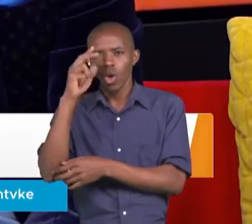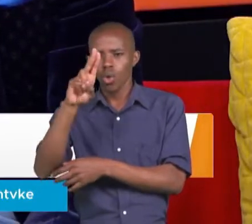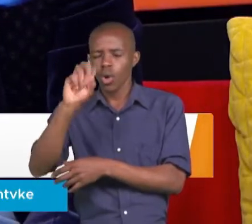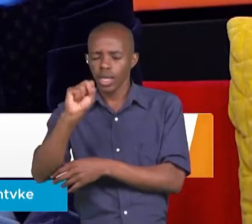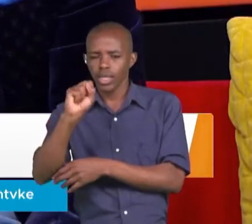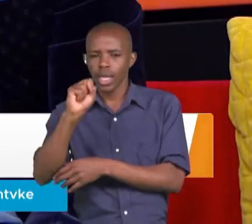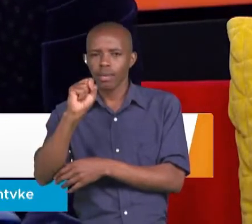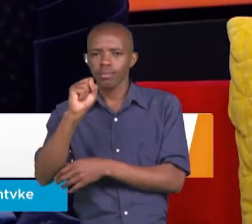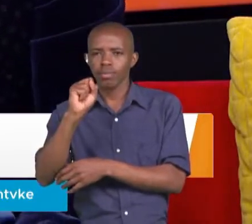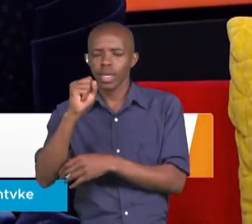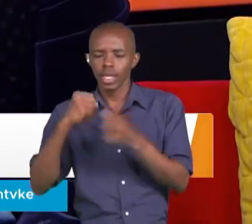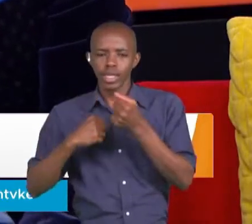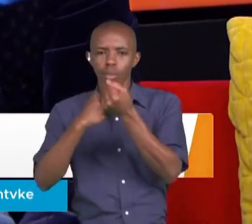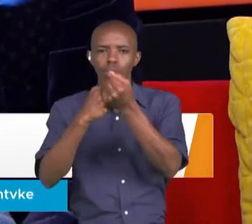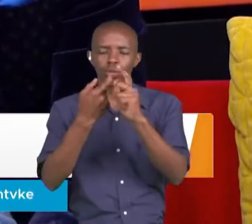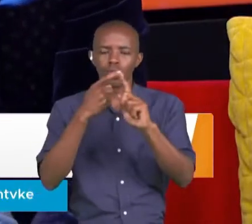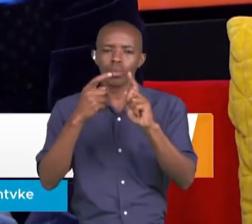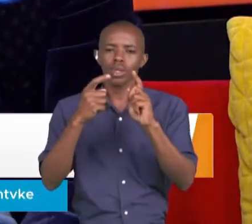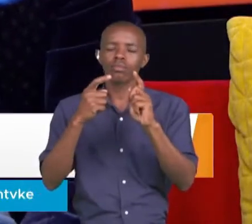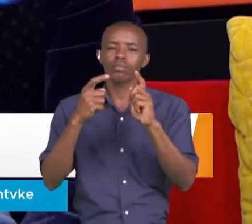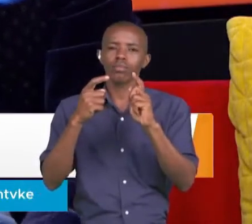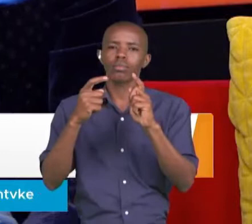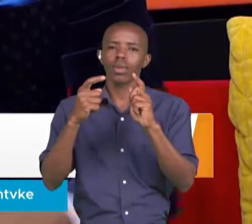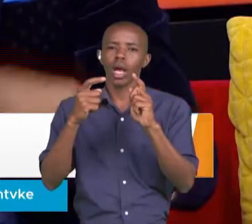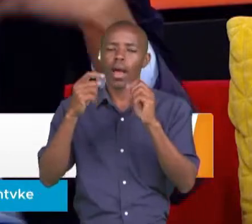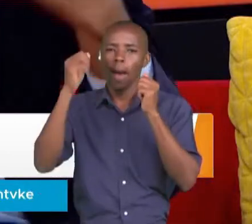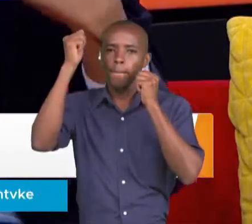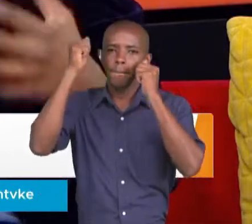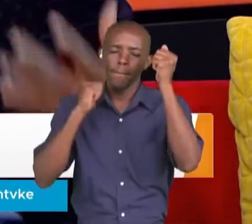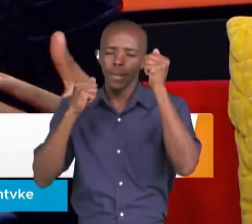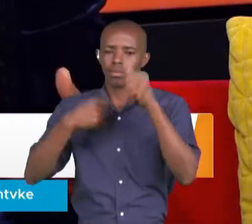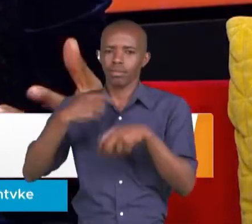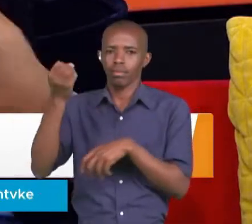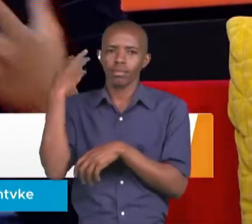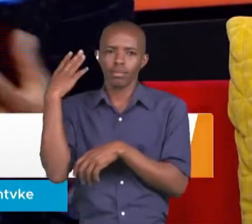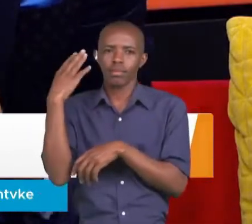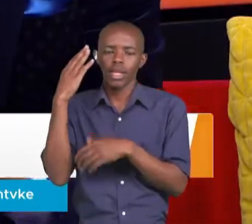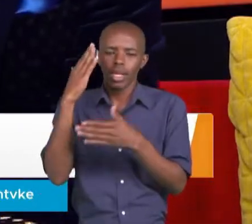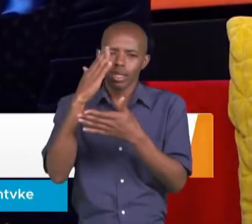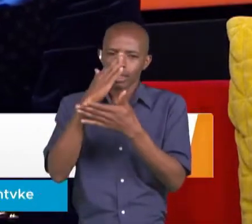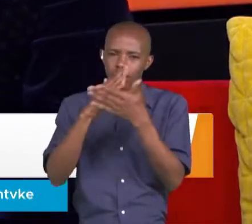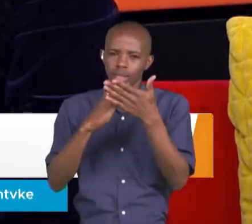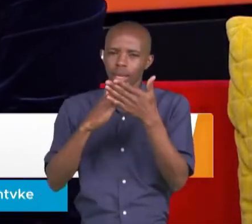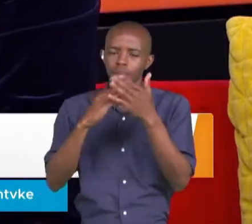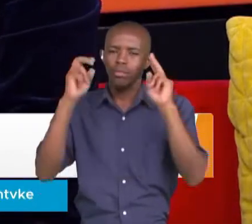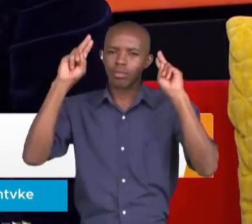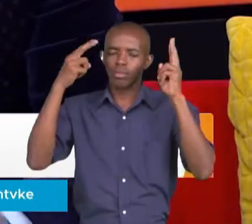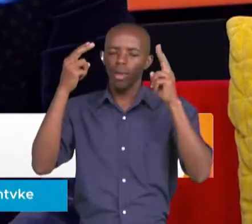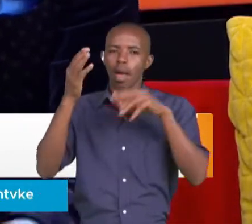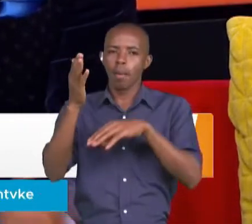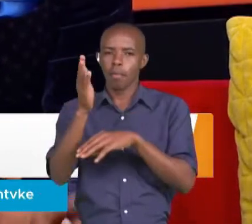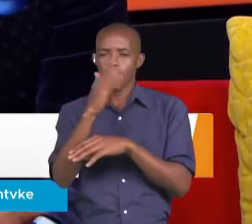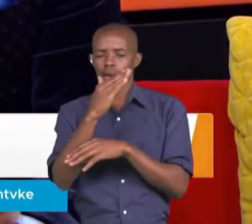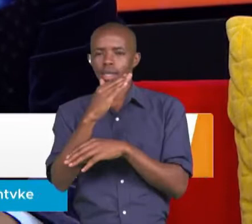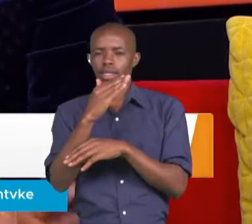US-backed maybe troops? Mm-hmm. And of course, I understand there's some issues back in Cuba and the US. Yeah.